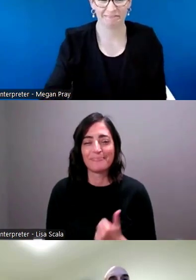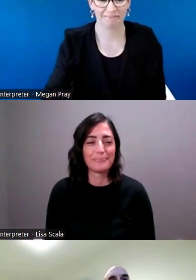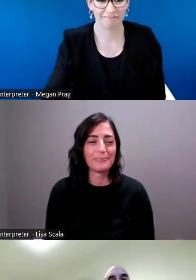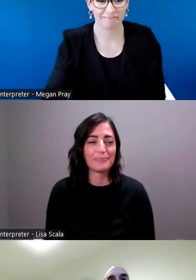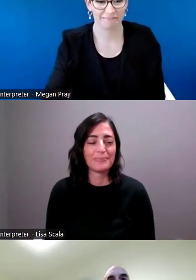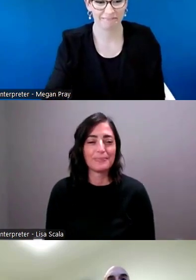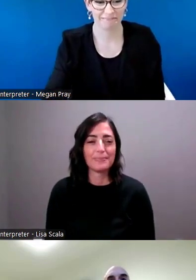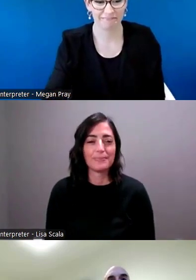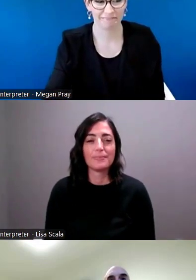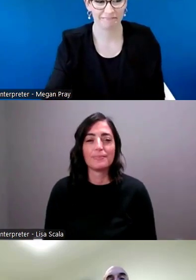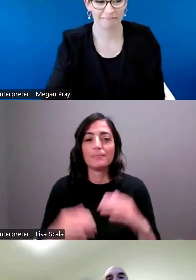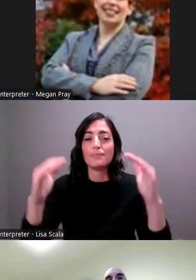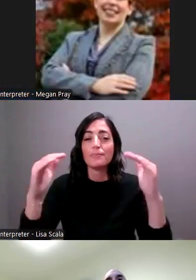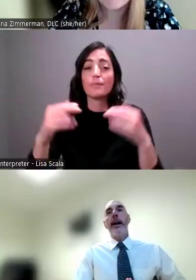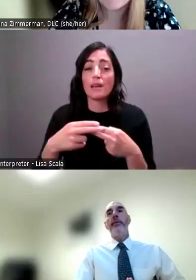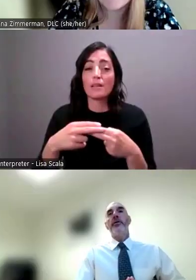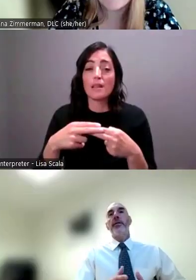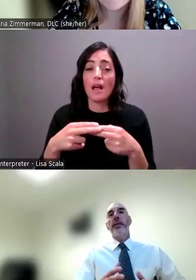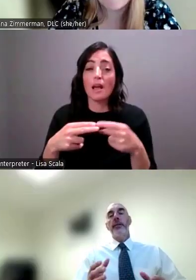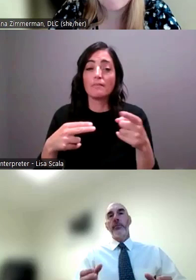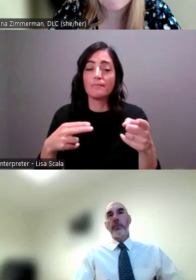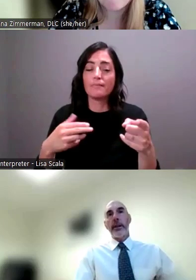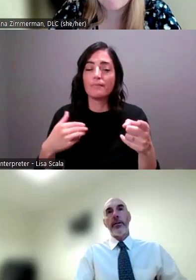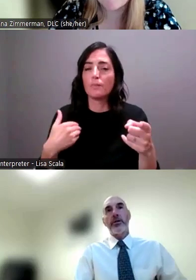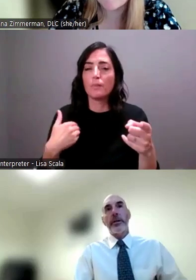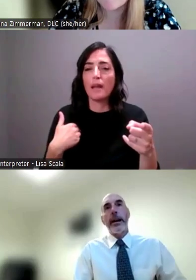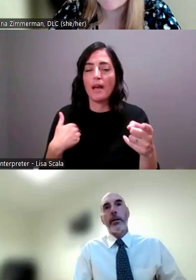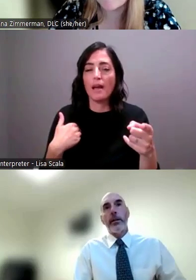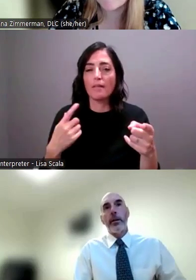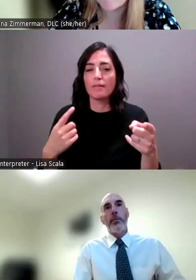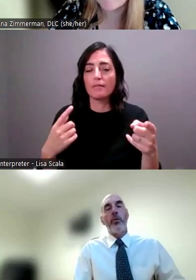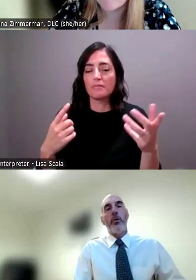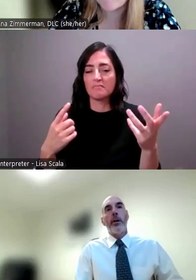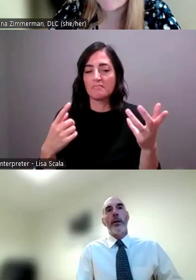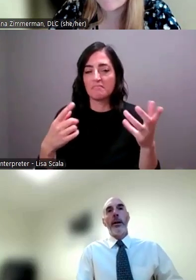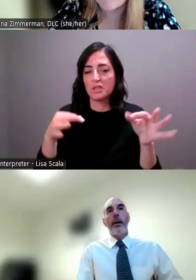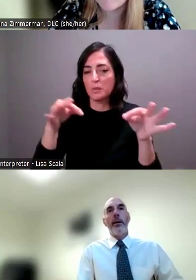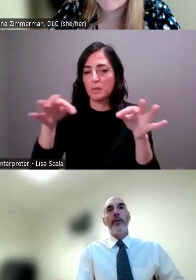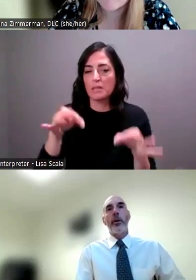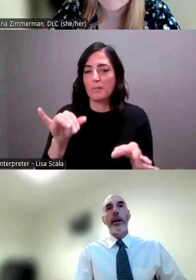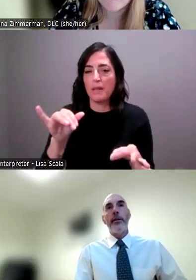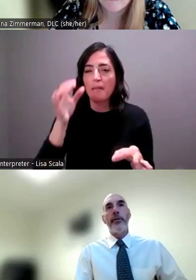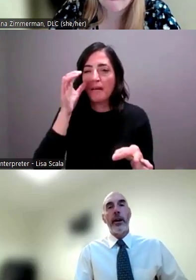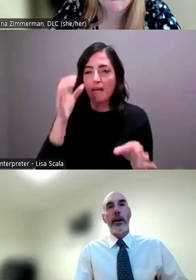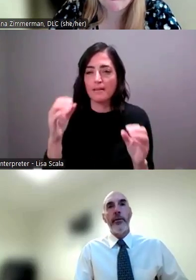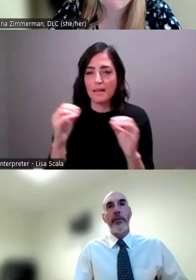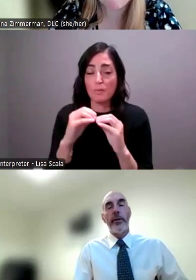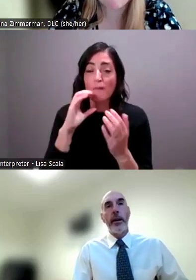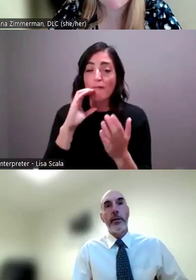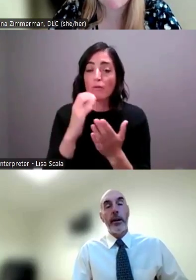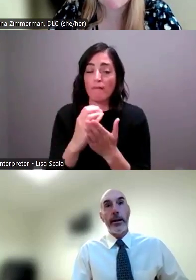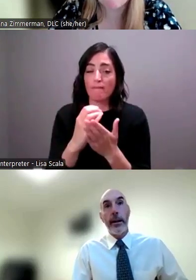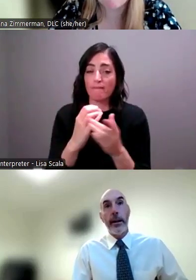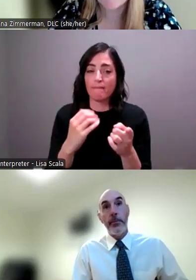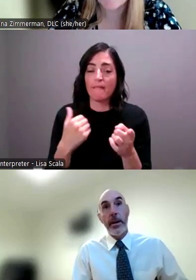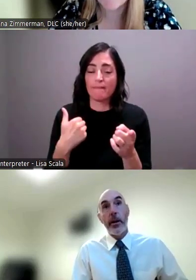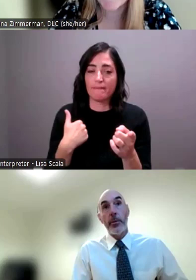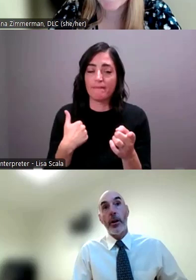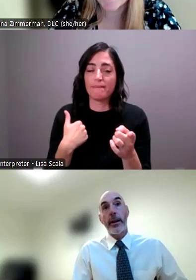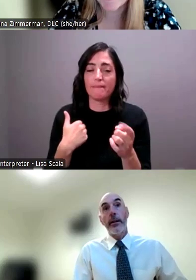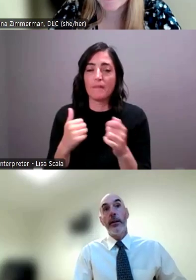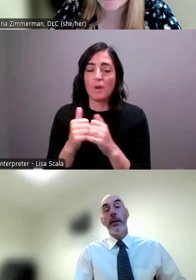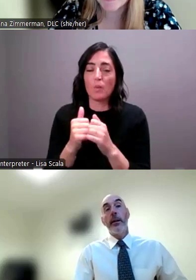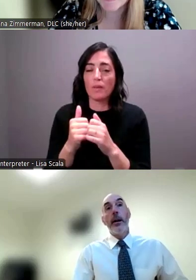slide. And here we have, just to kind of flesh that out a little bit more, a photograph of a